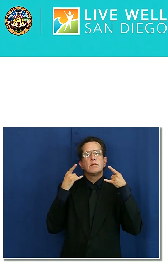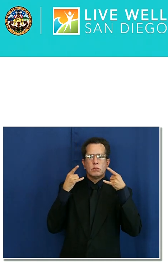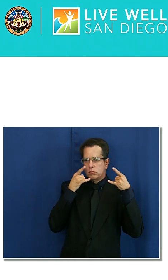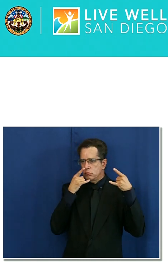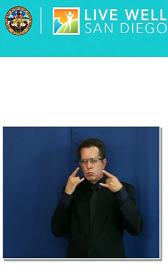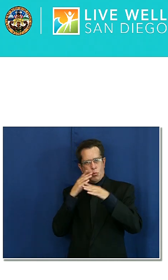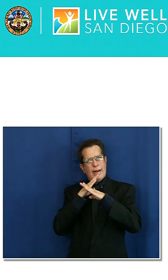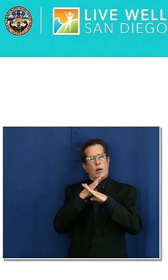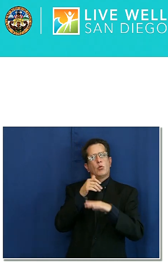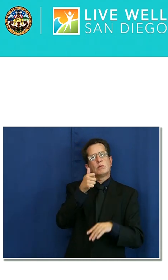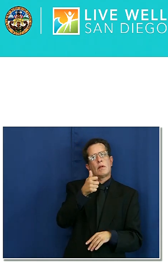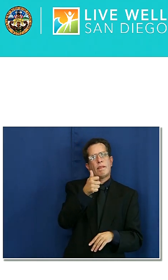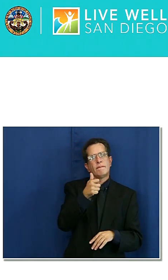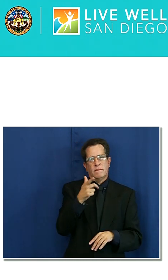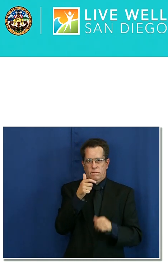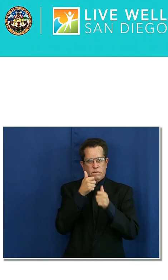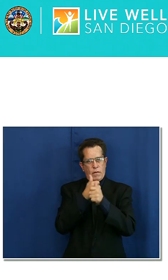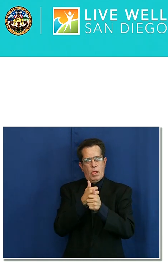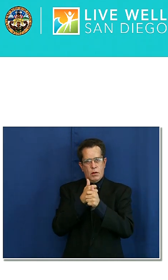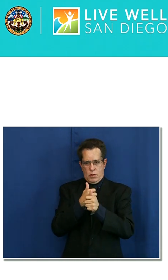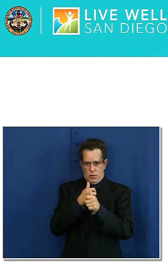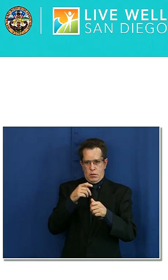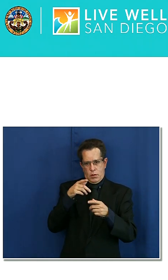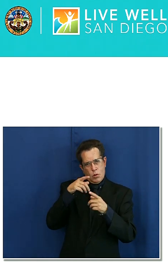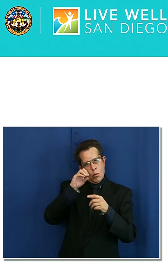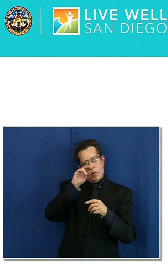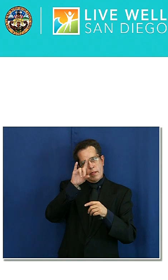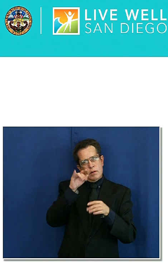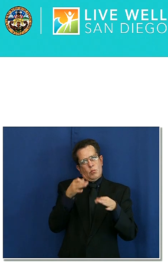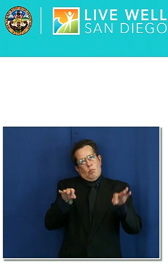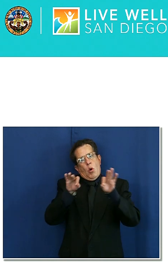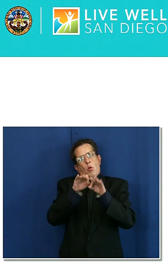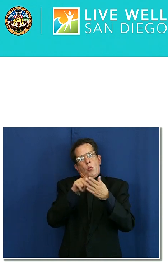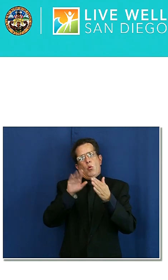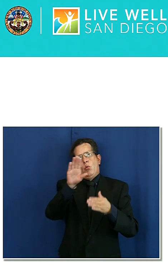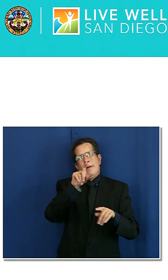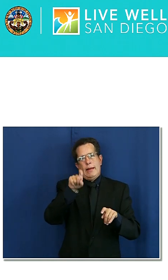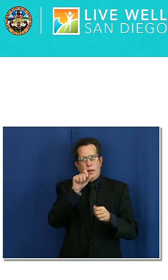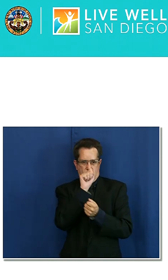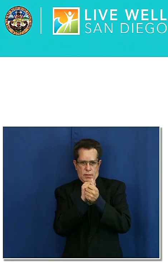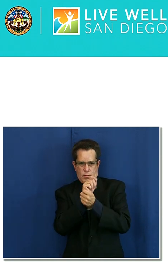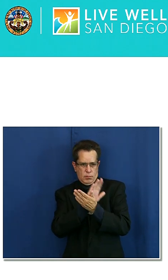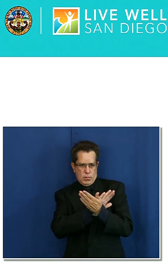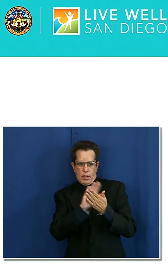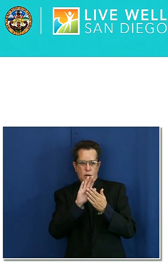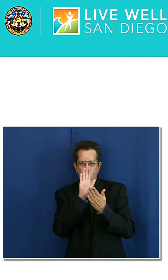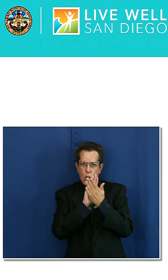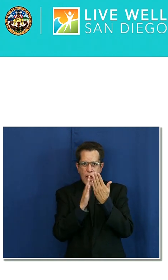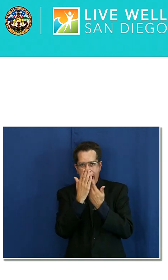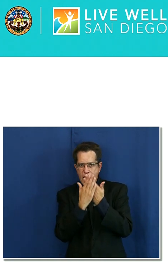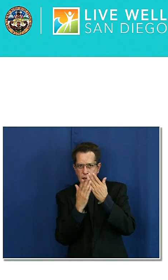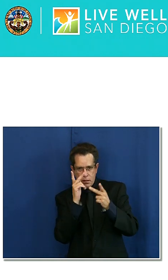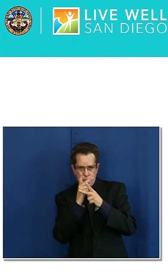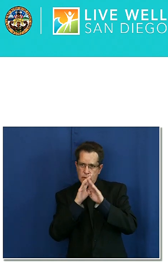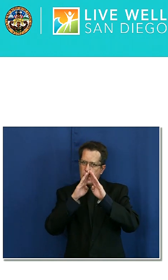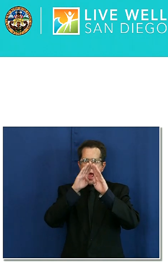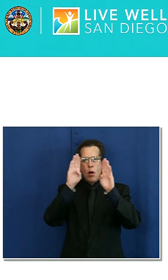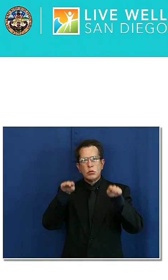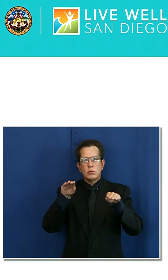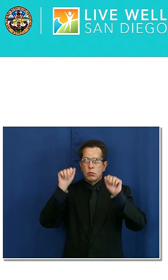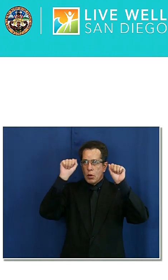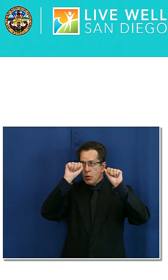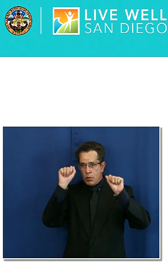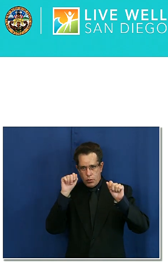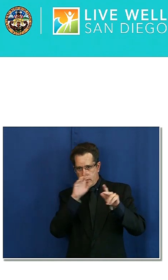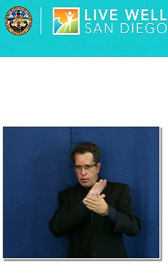things in the social environment that are only essential, wash your hands, then we will be able to keep the number